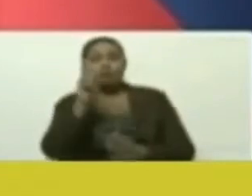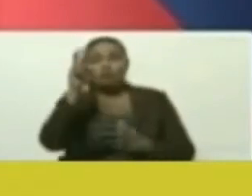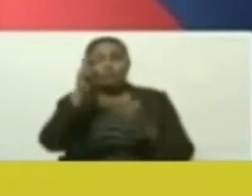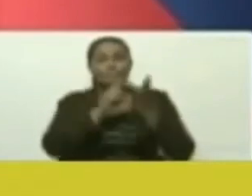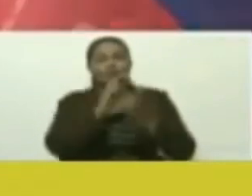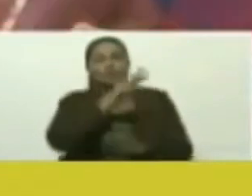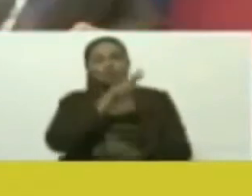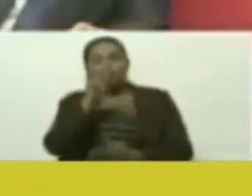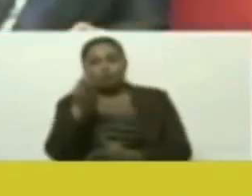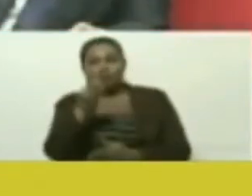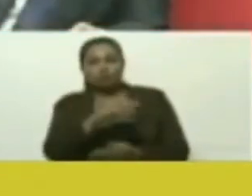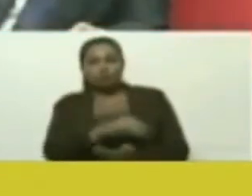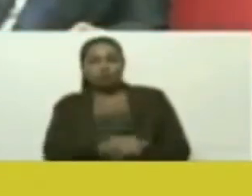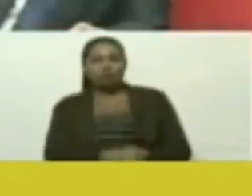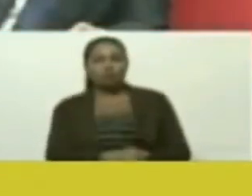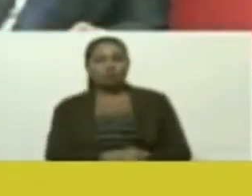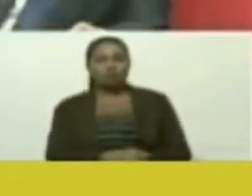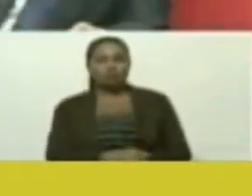and